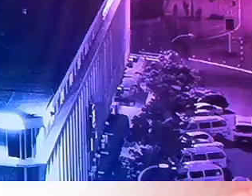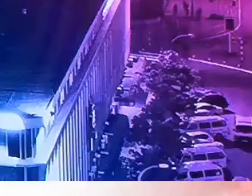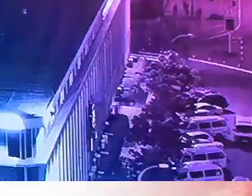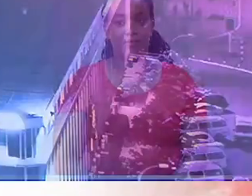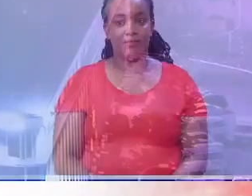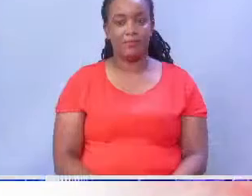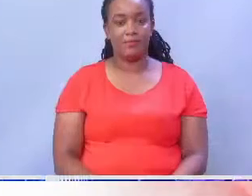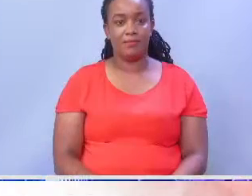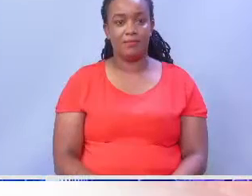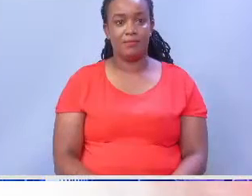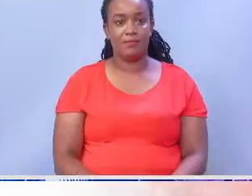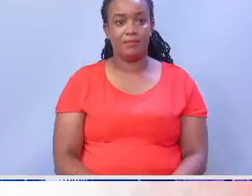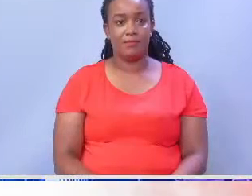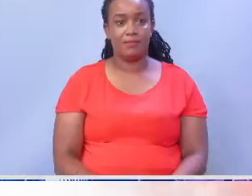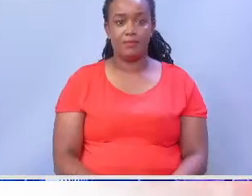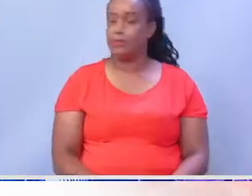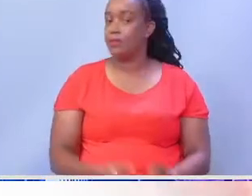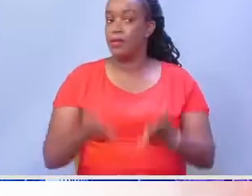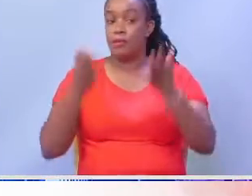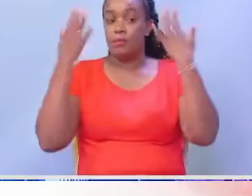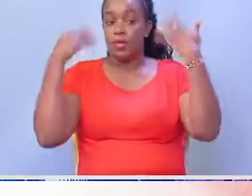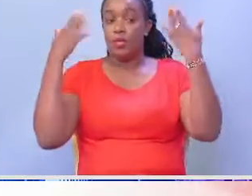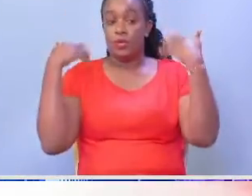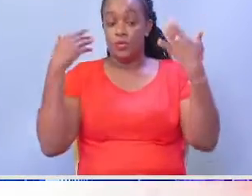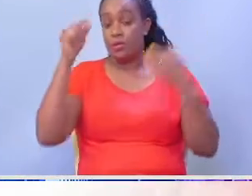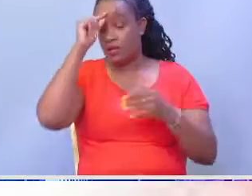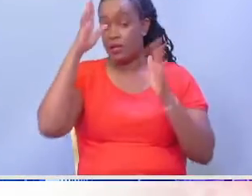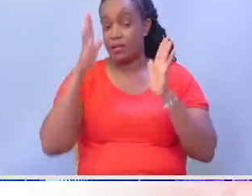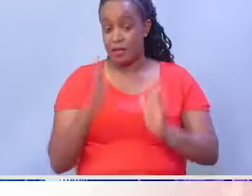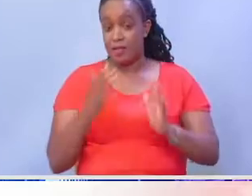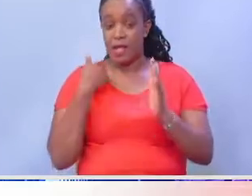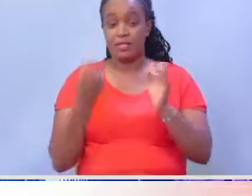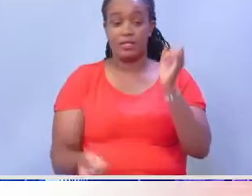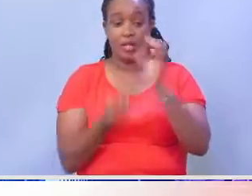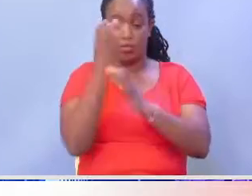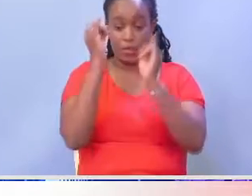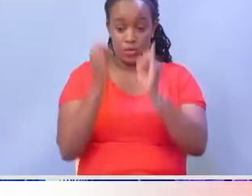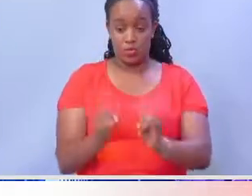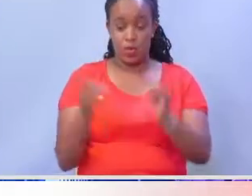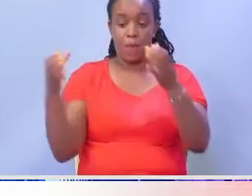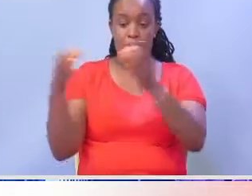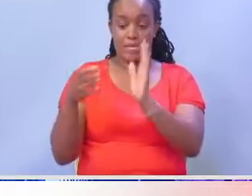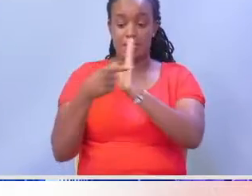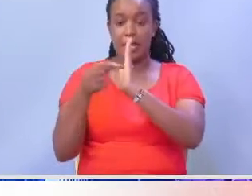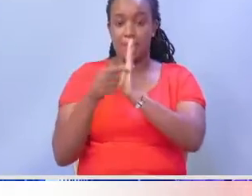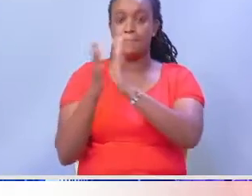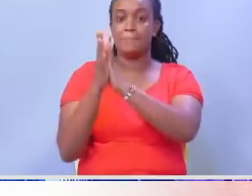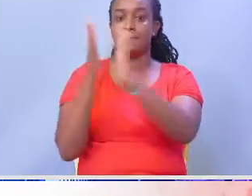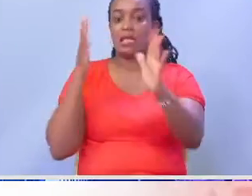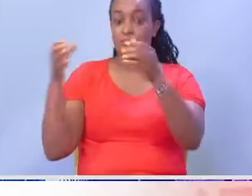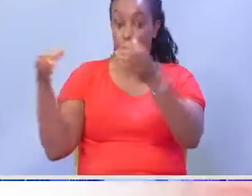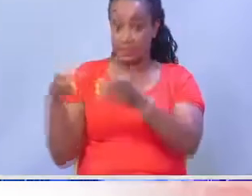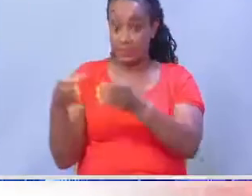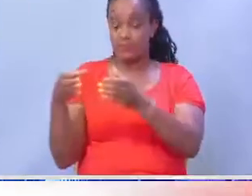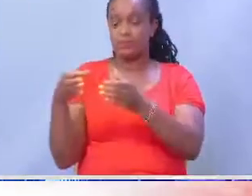Kiraitu Murungi has launched his new party, the Bus Party, in Nairobi. Now, during the launch, Governor Kiraitu said Devolution